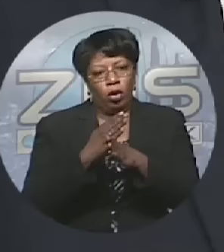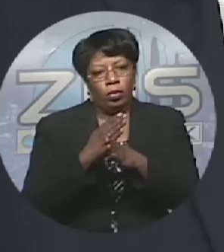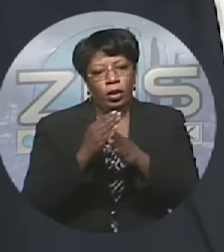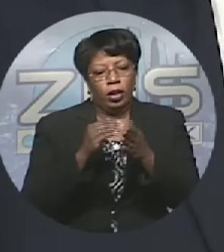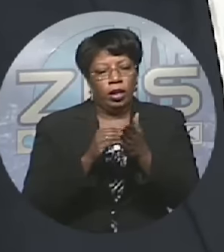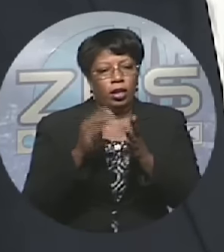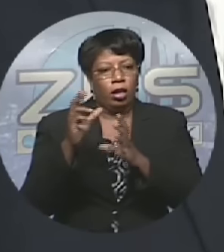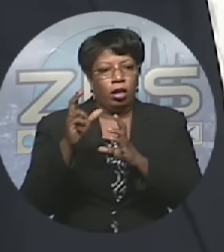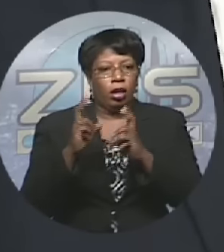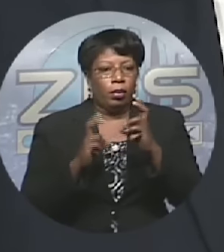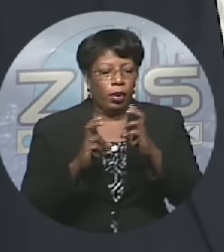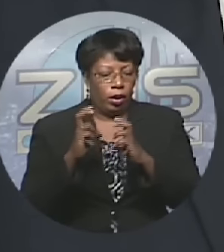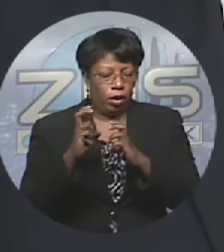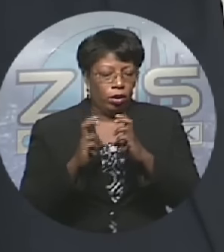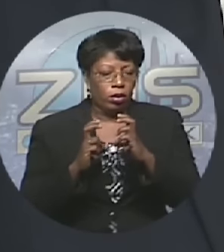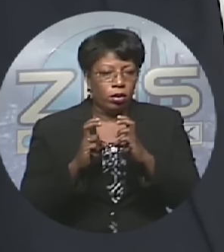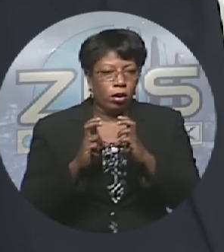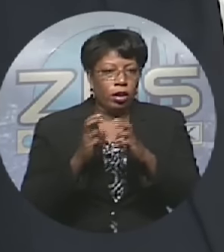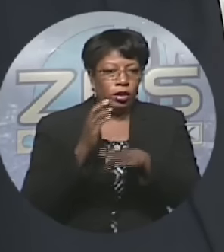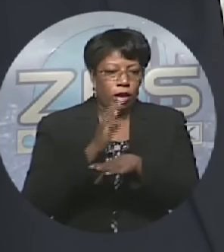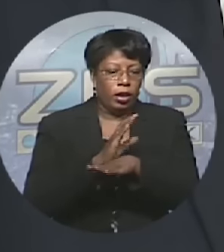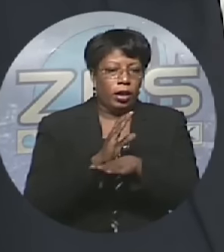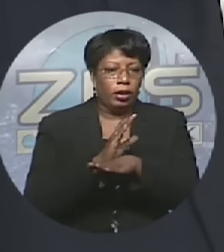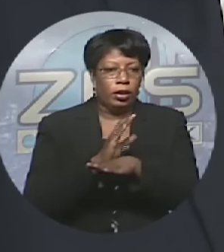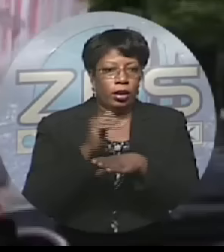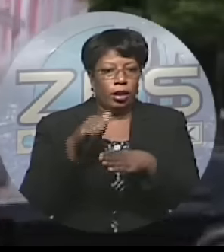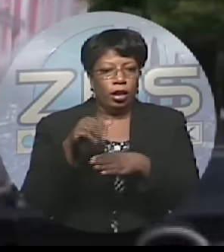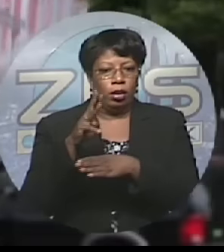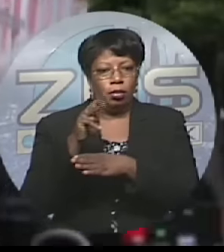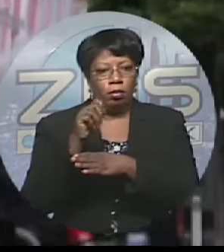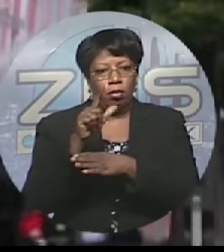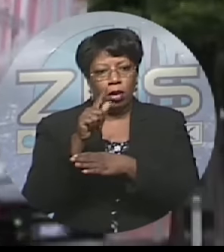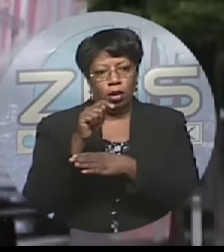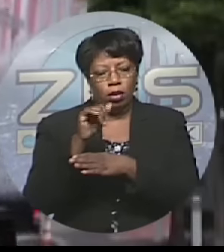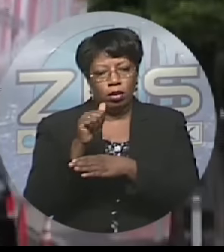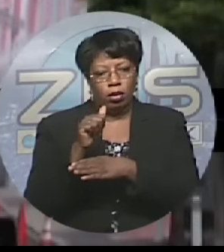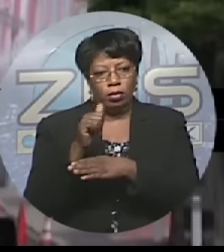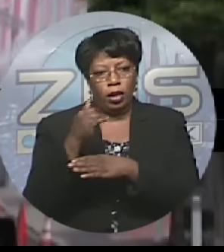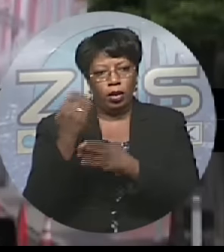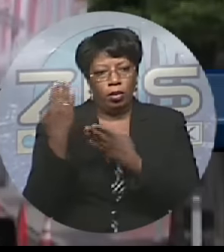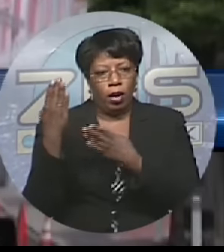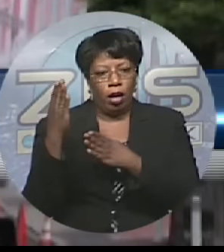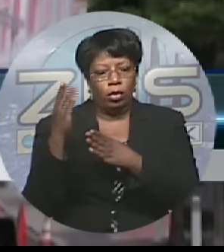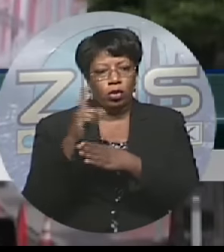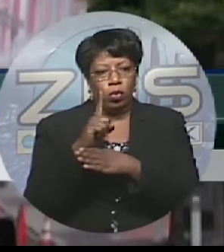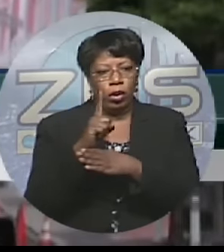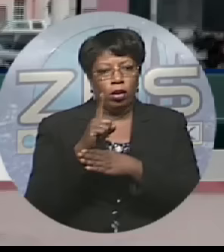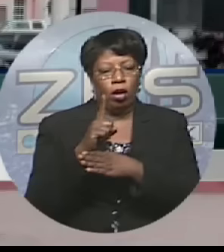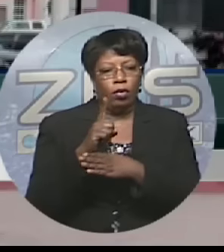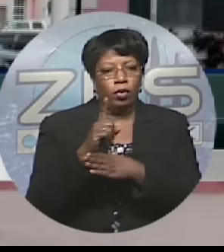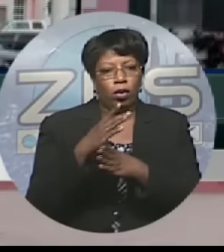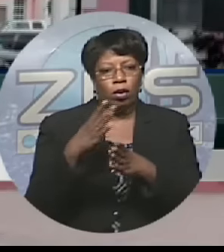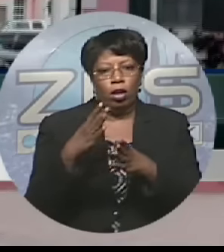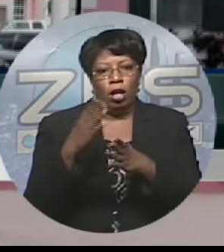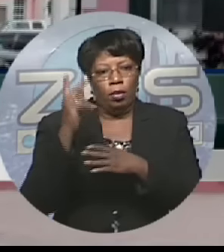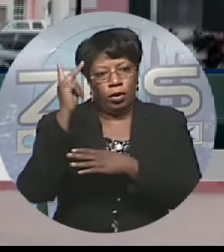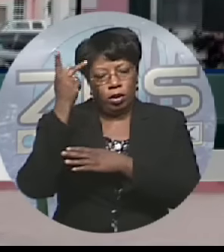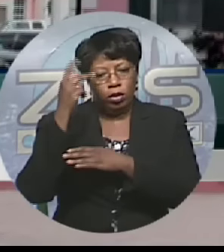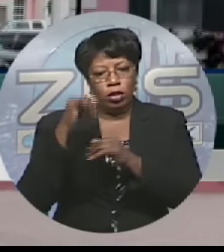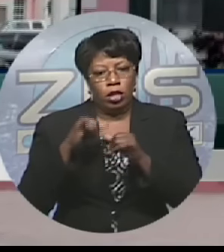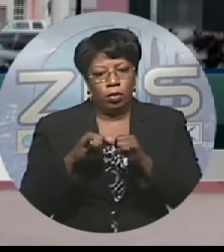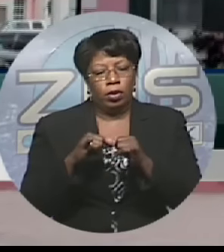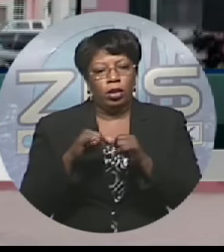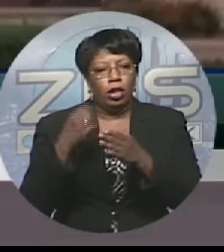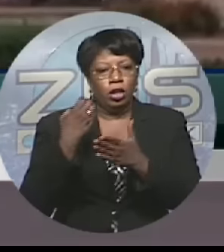competitors. Clint Watson tonight is in Malta. The Bahamas has cultivated one of the most robust and politically stable economies